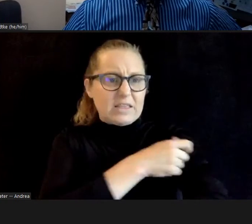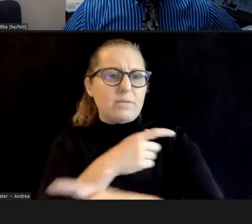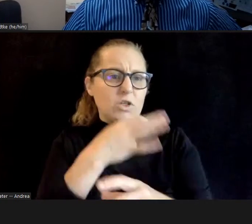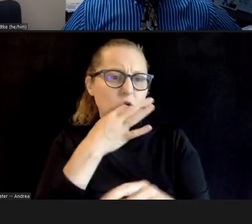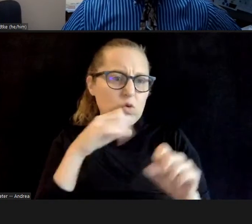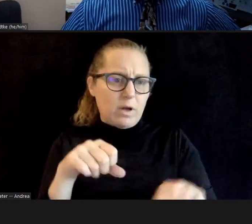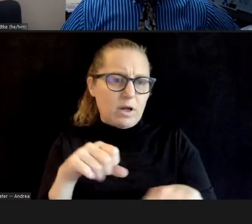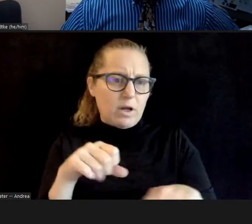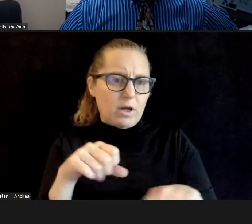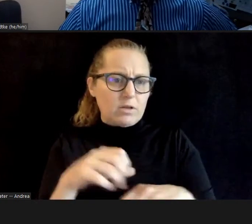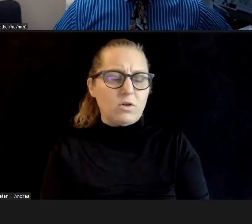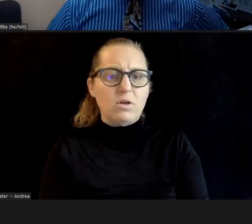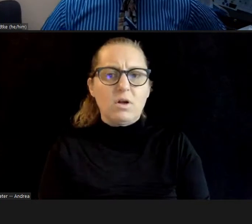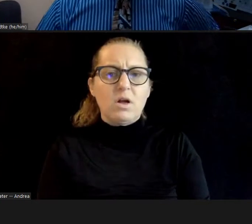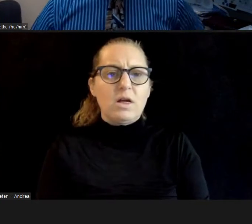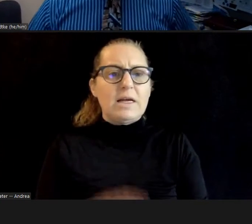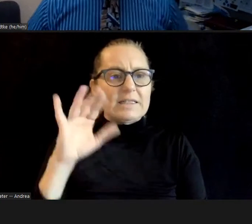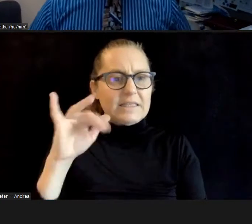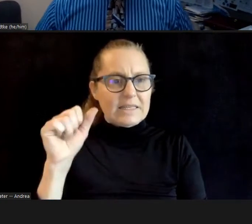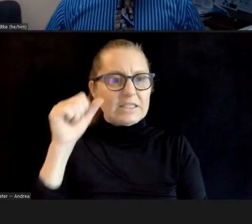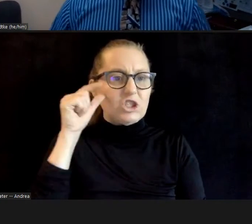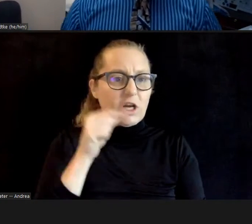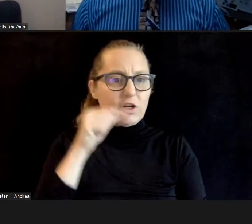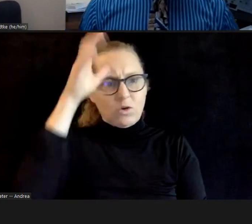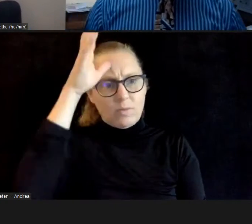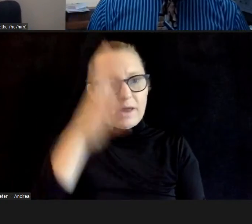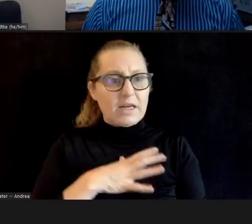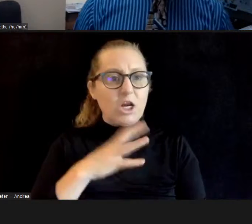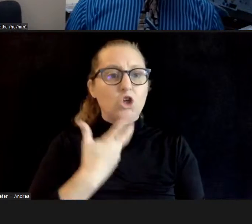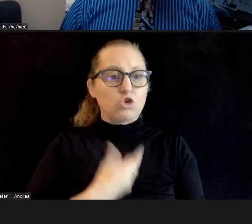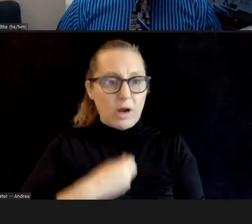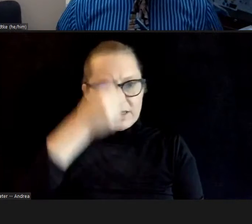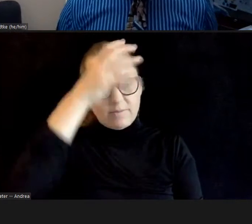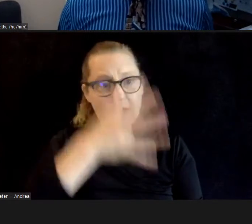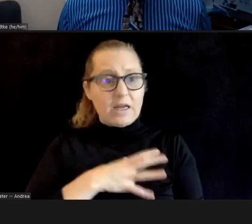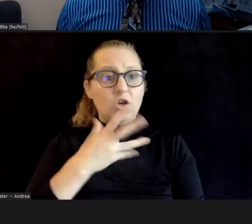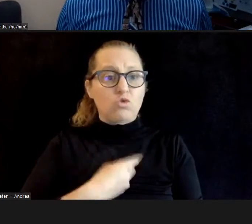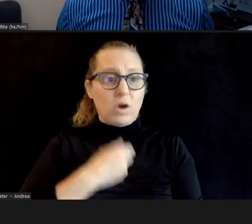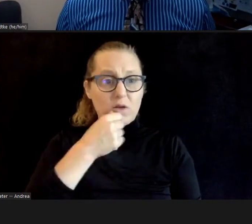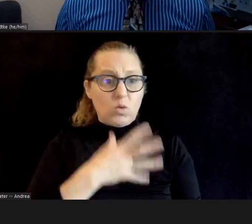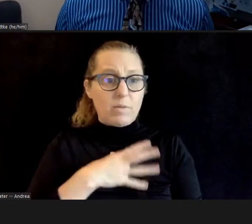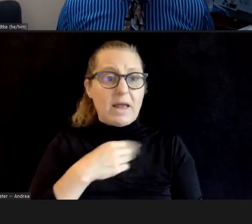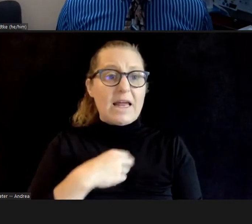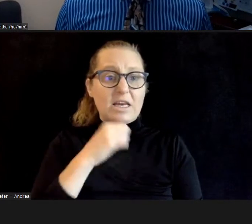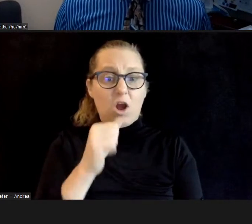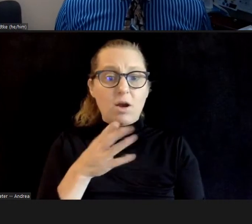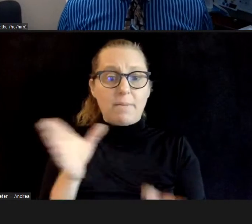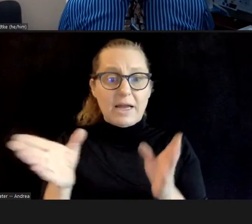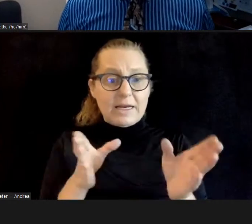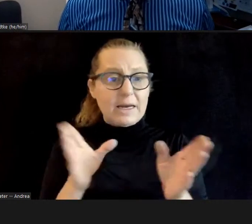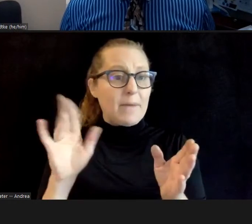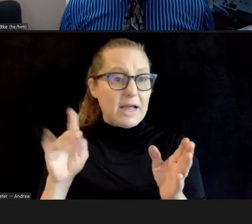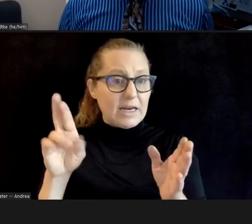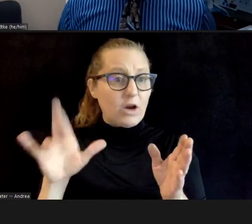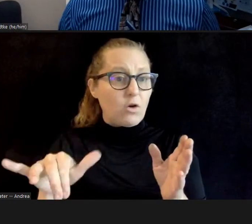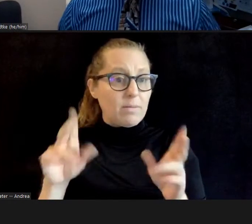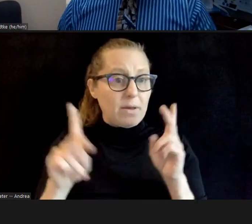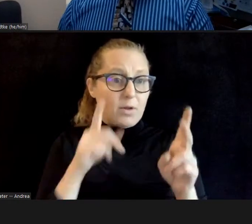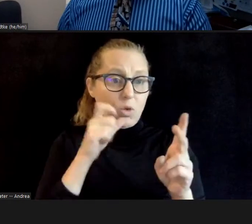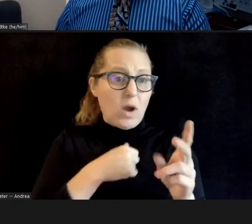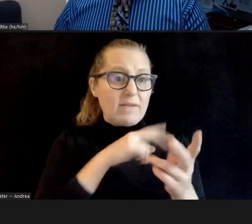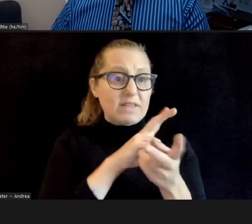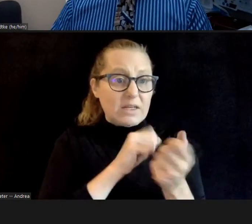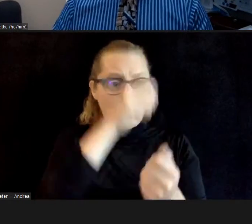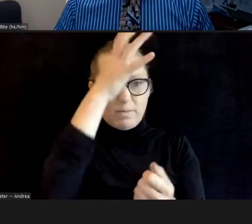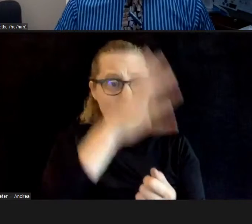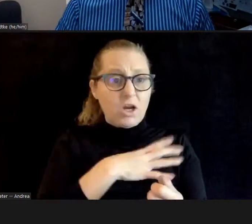can. Cisgender men, transgender women, and non-binary people who have sex with men who have had more than